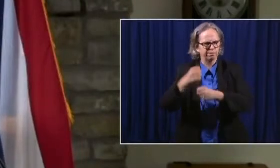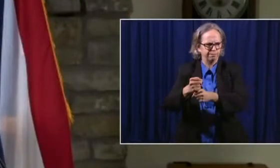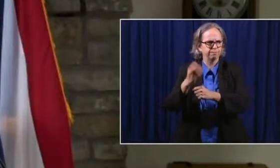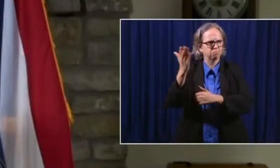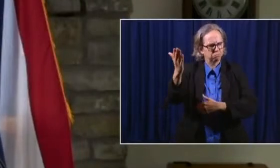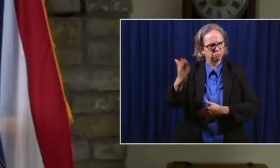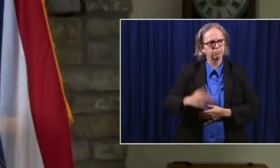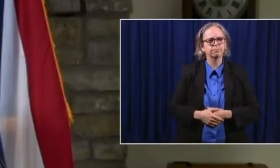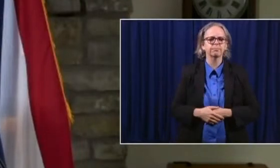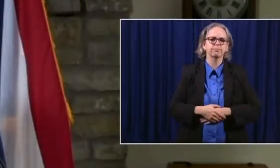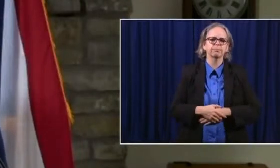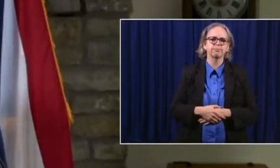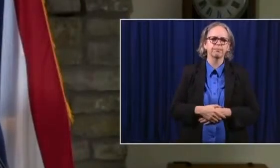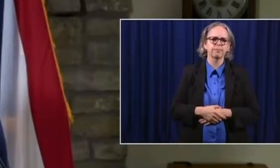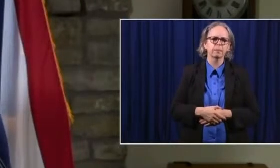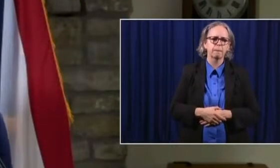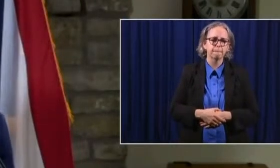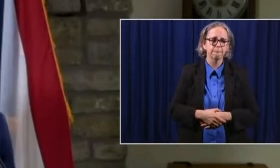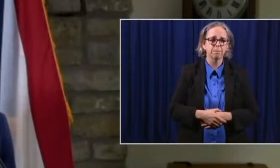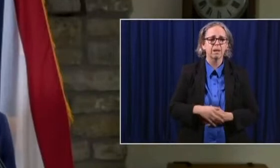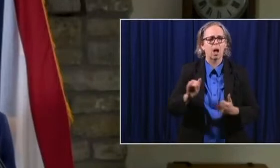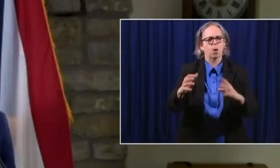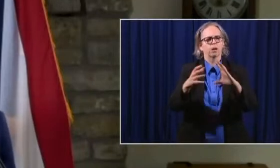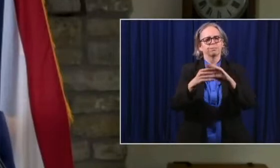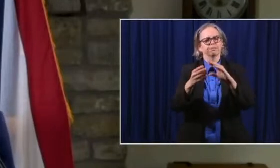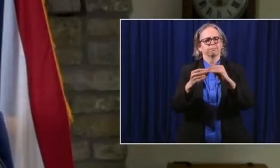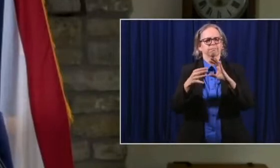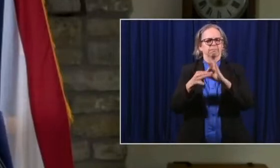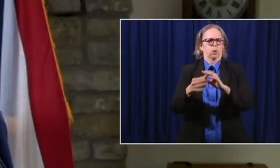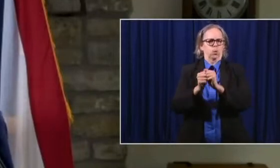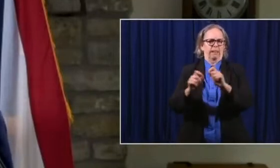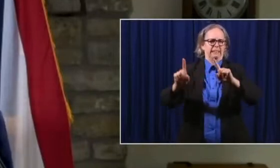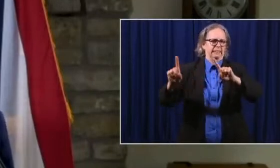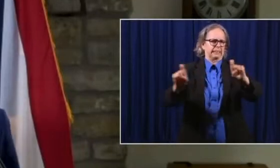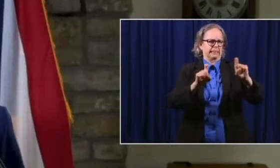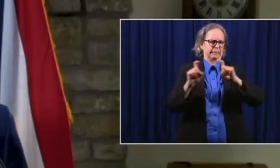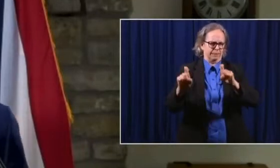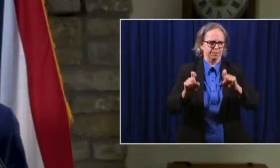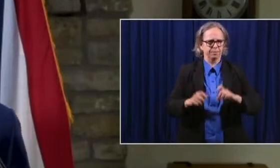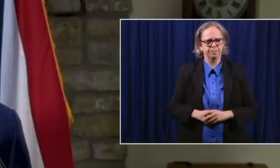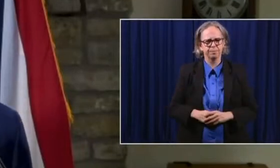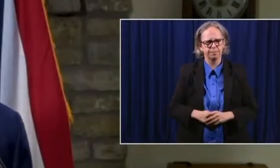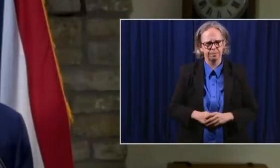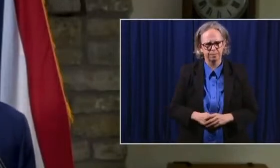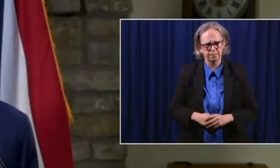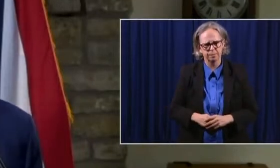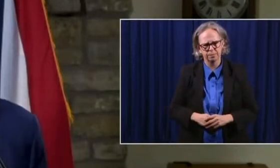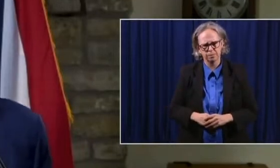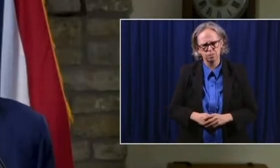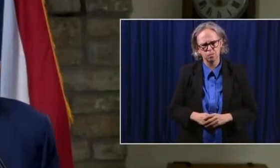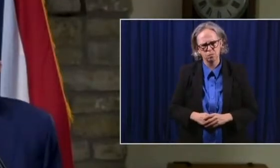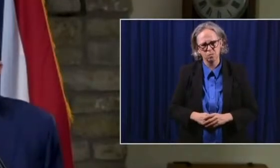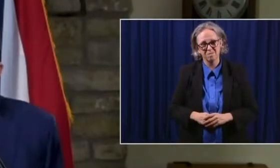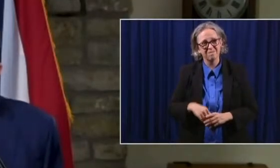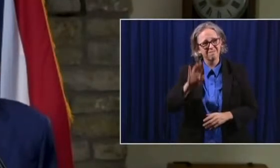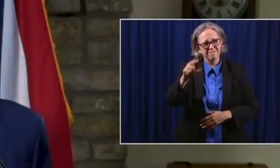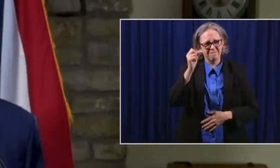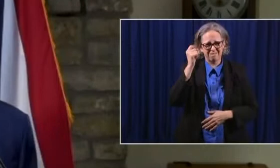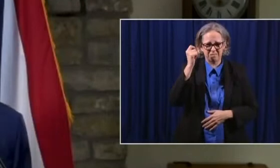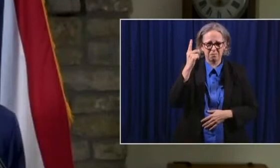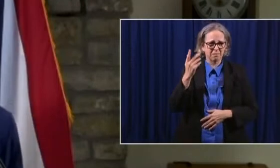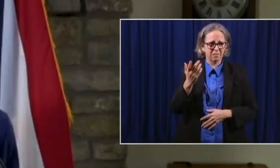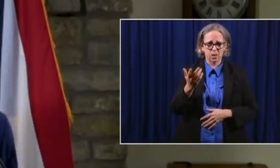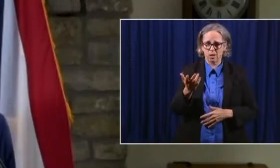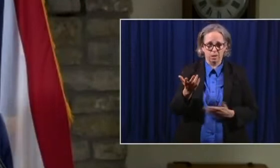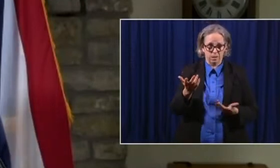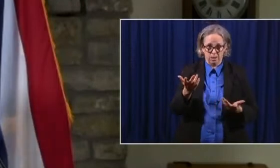Let's talk for a moment about testing. One of the key components of managing the virus and taking care